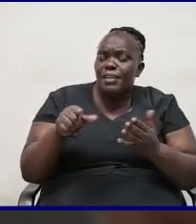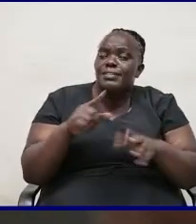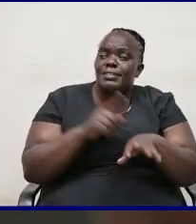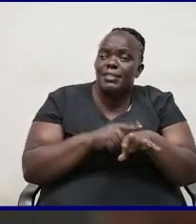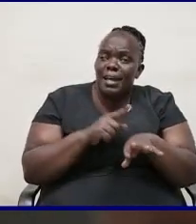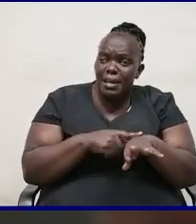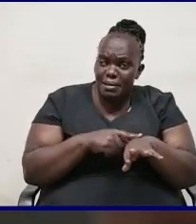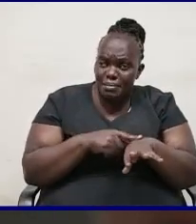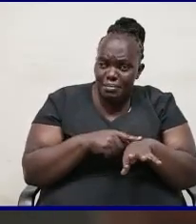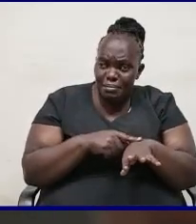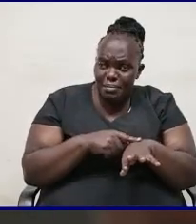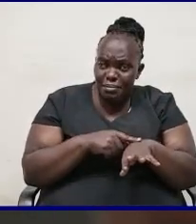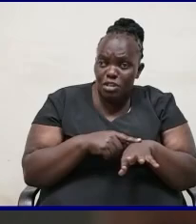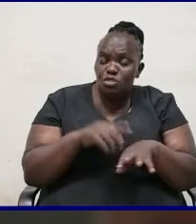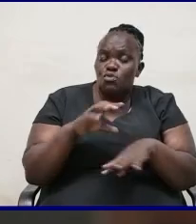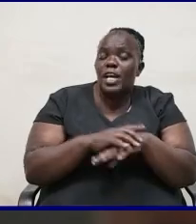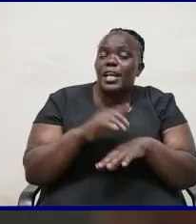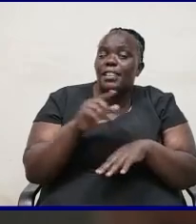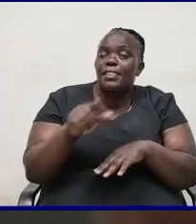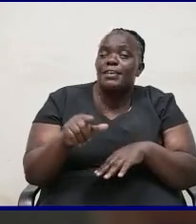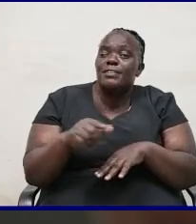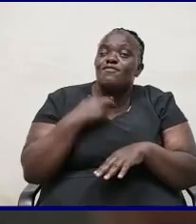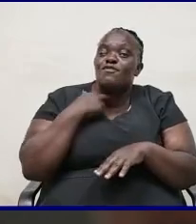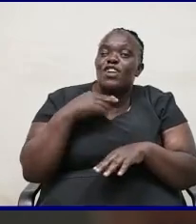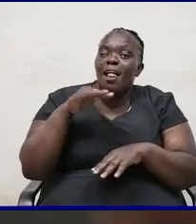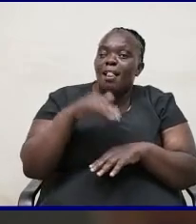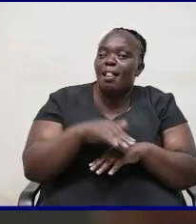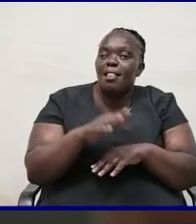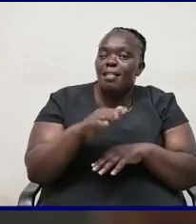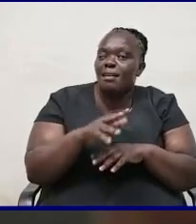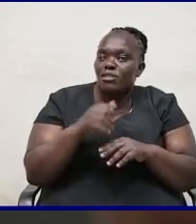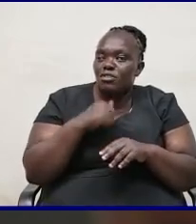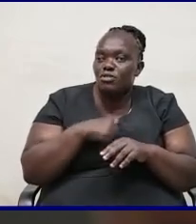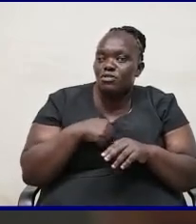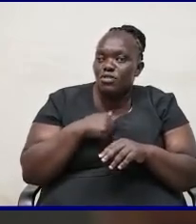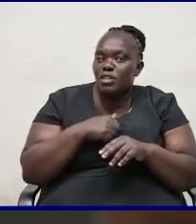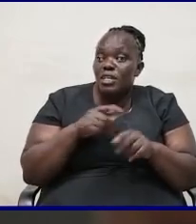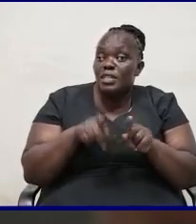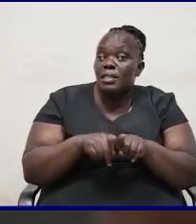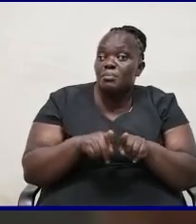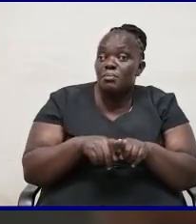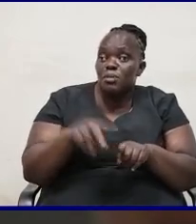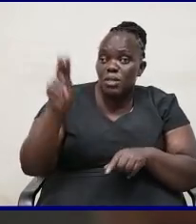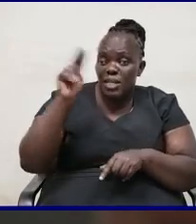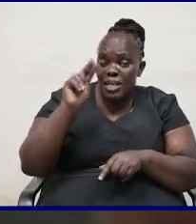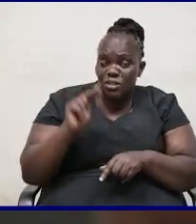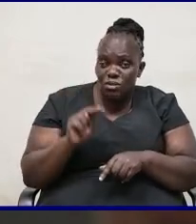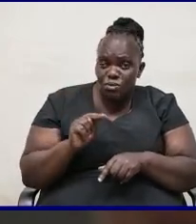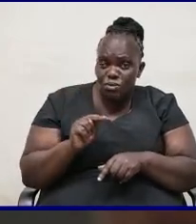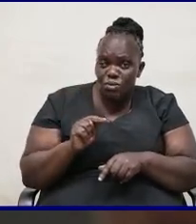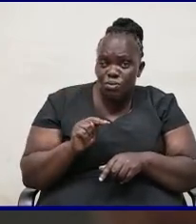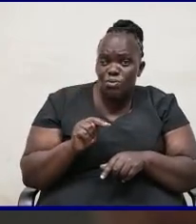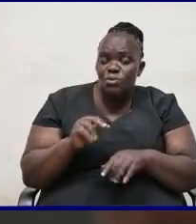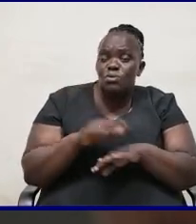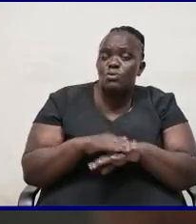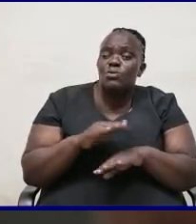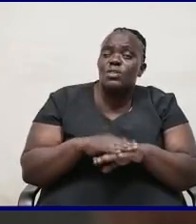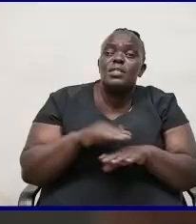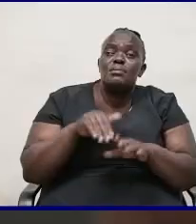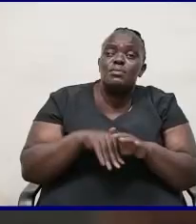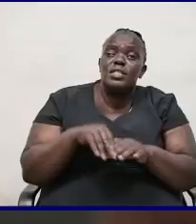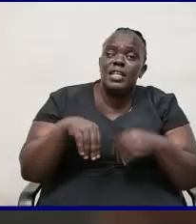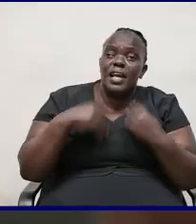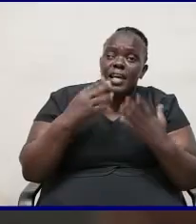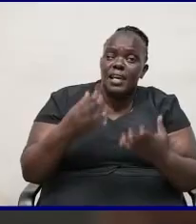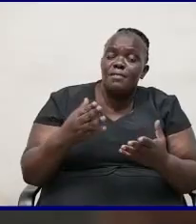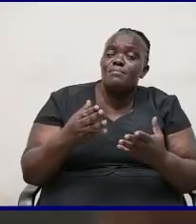side? Because you find that pageant, when they go to the international platforms, they put Kenya global.